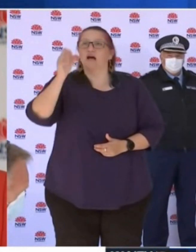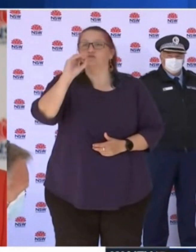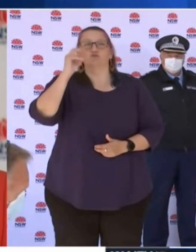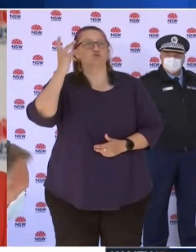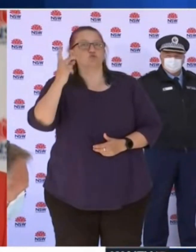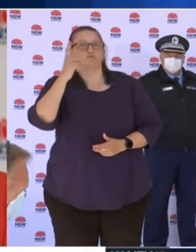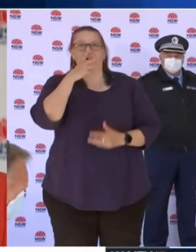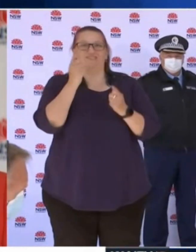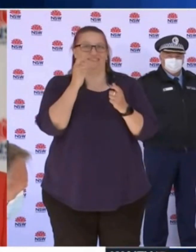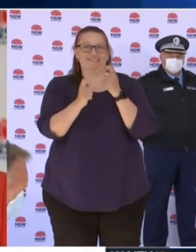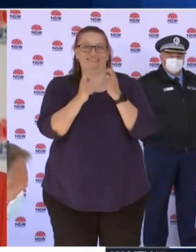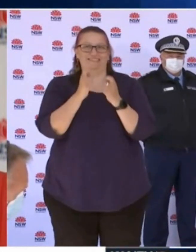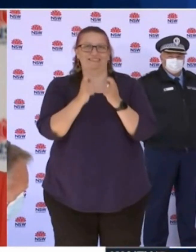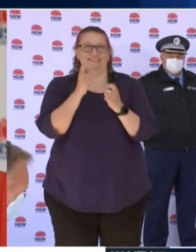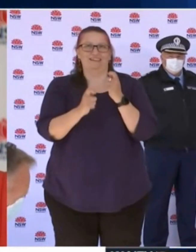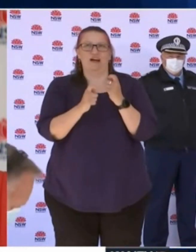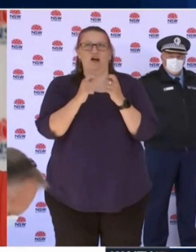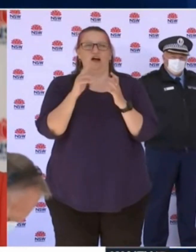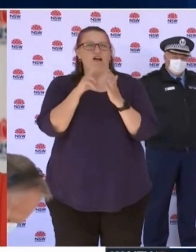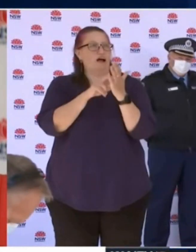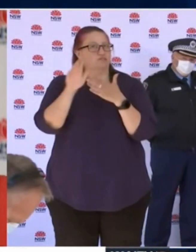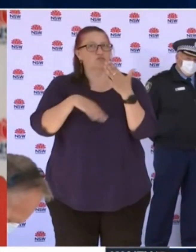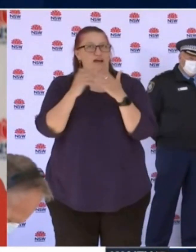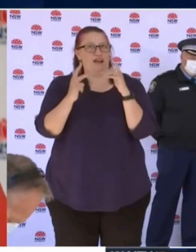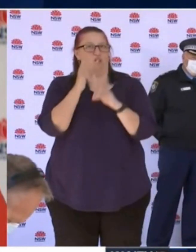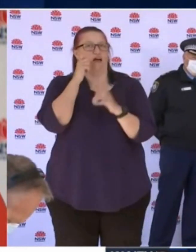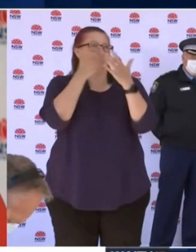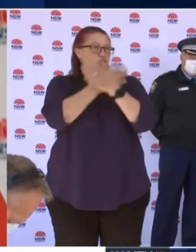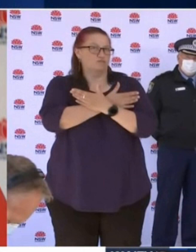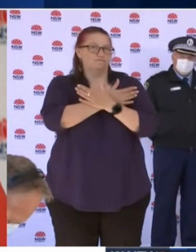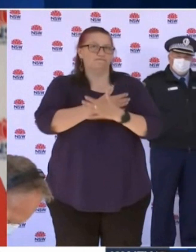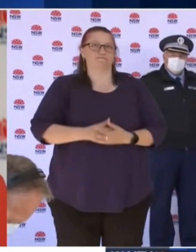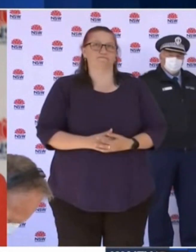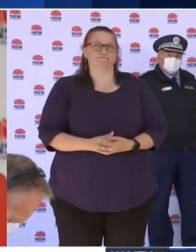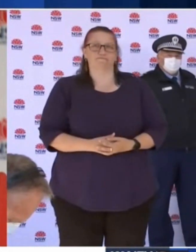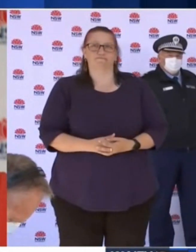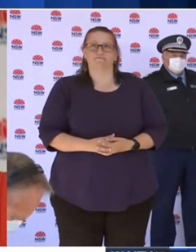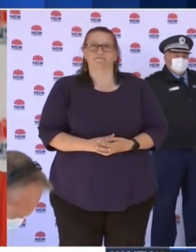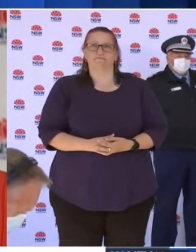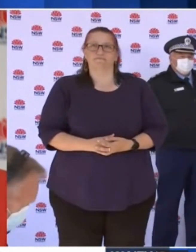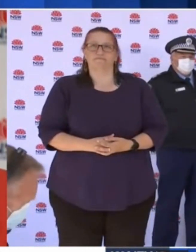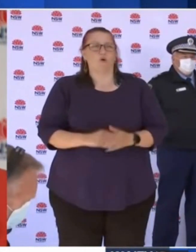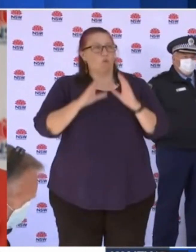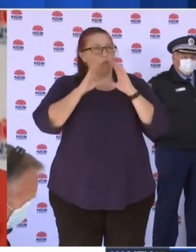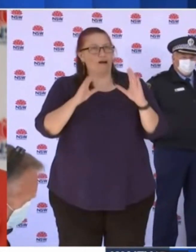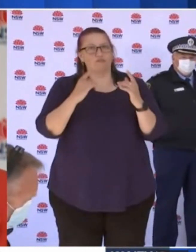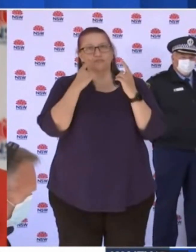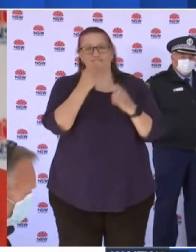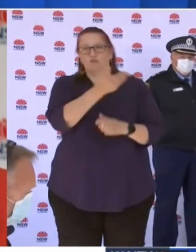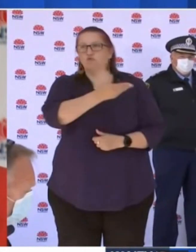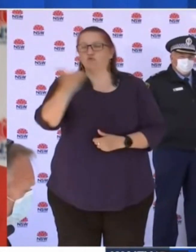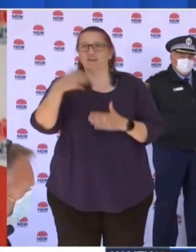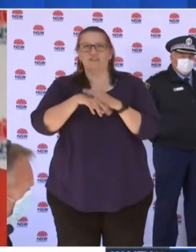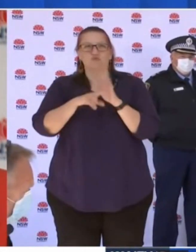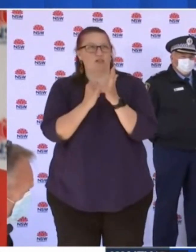night. Again, an amazing effort by the community of New South Wales, but also those testing services.